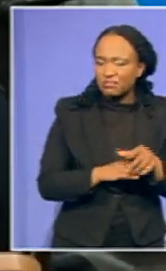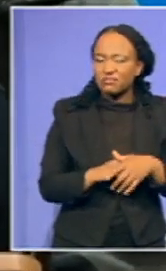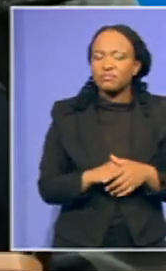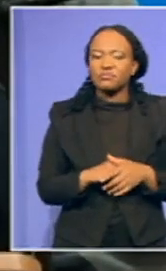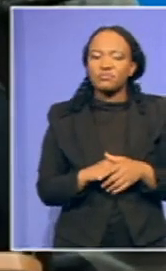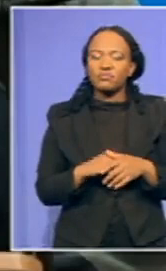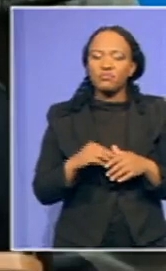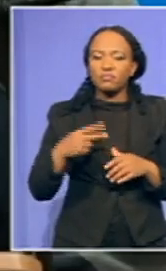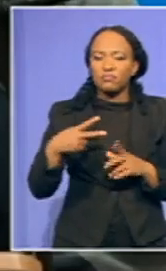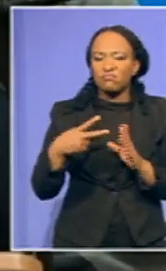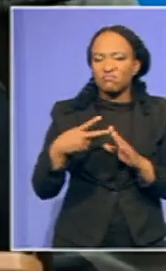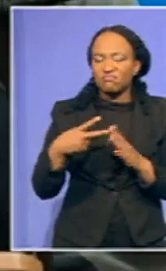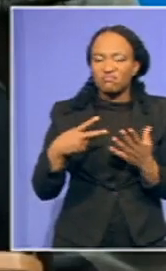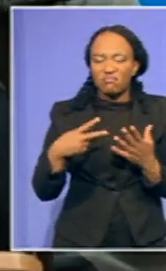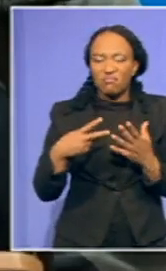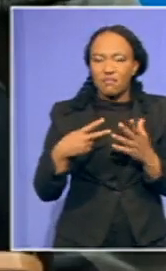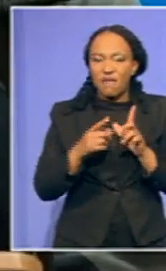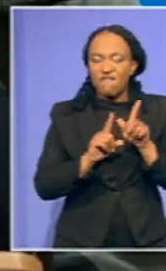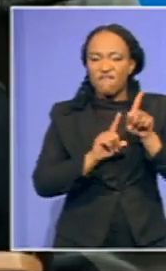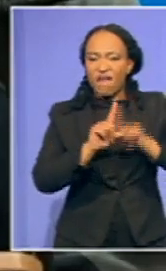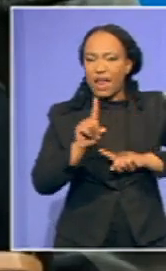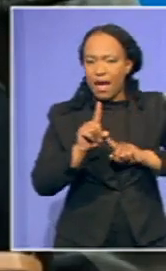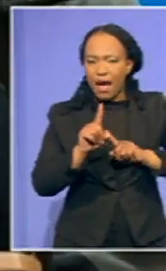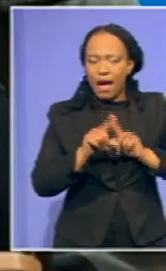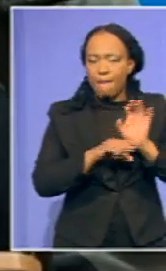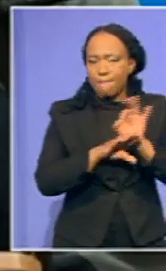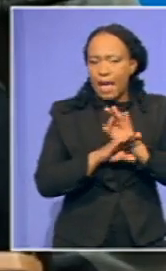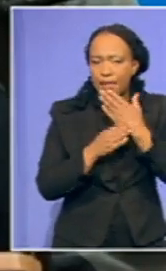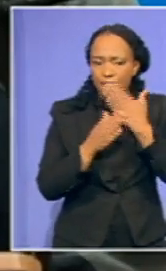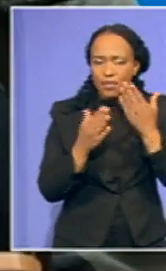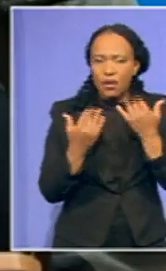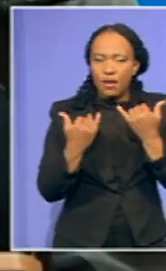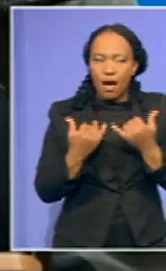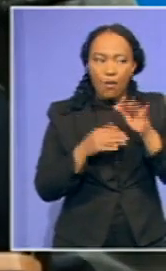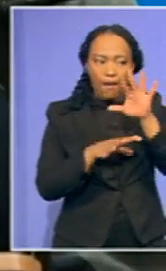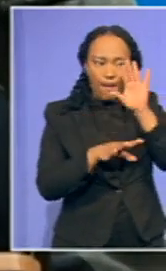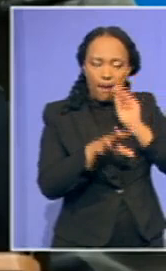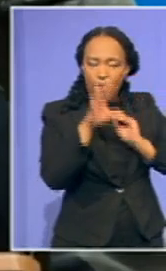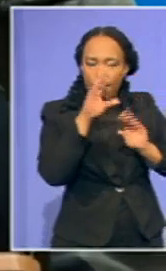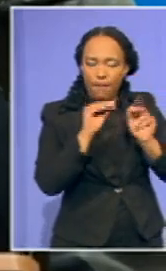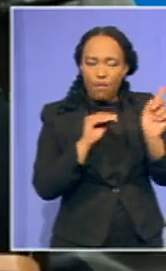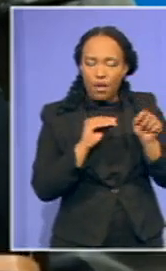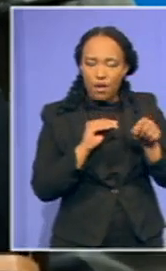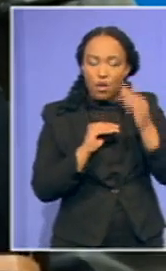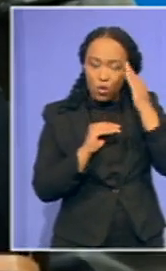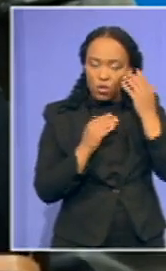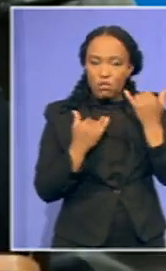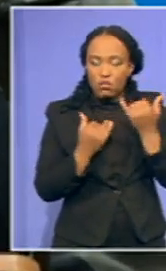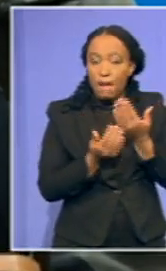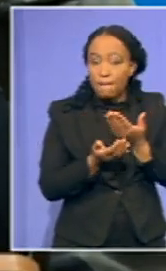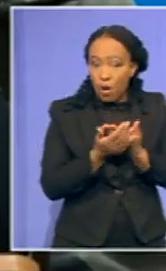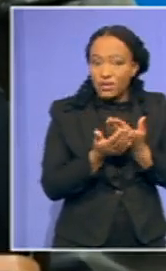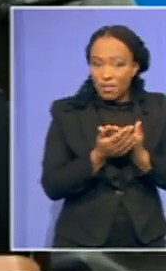any lack or failure of that, what lessons have been drawn from this? Because we now know that it is a very real possibility